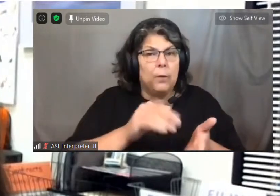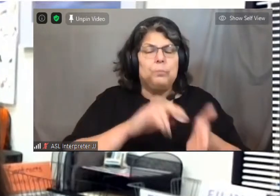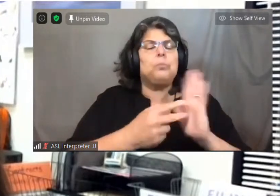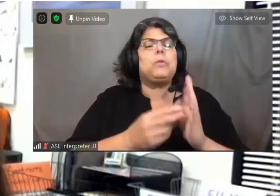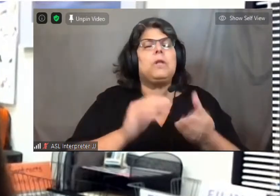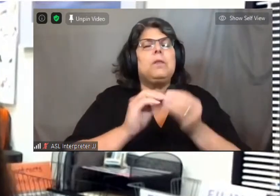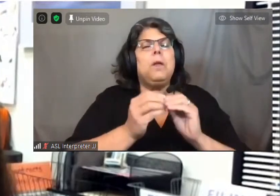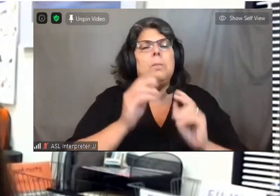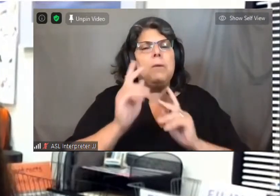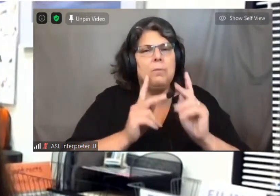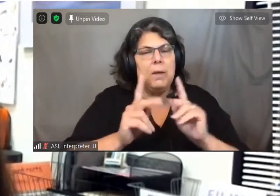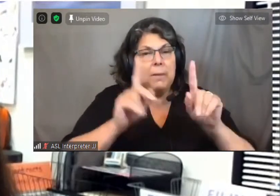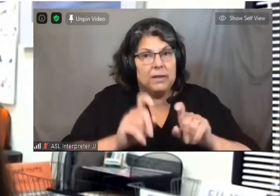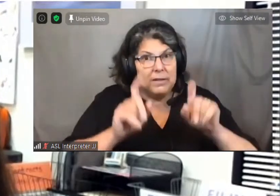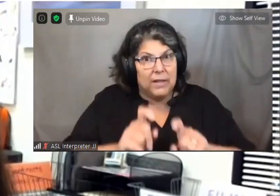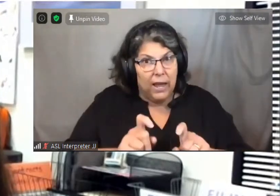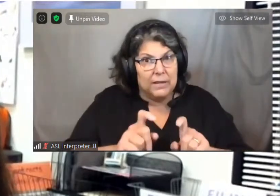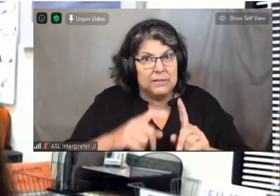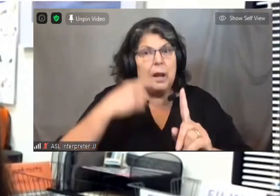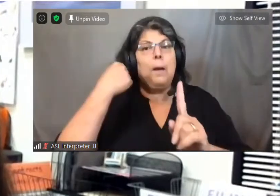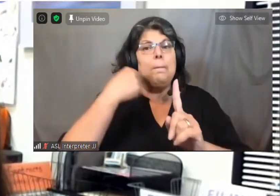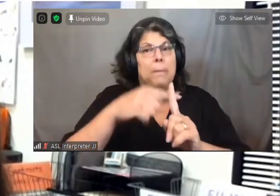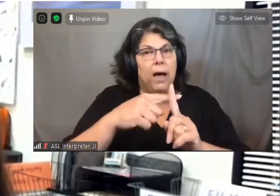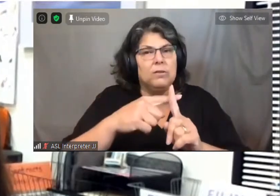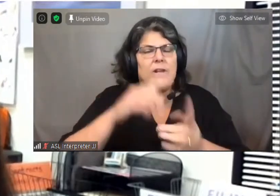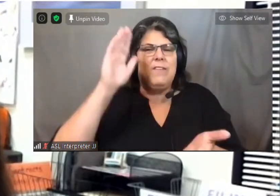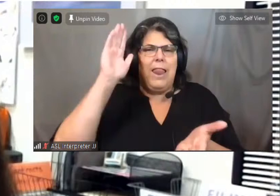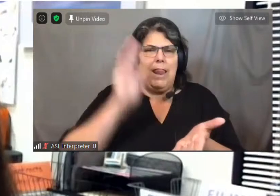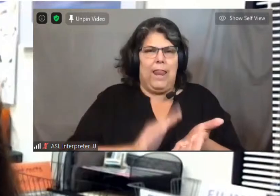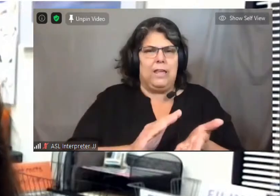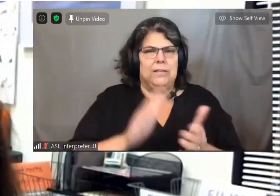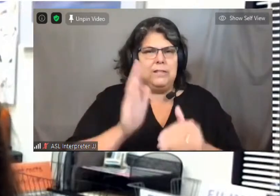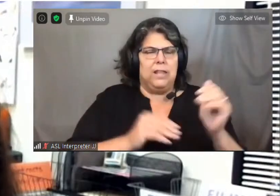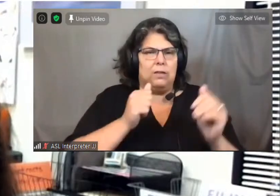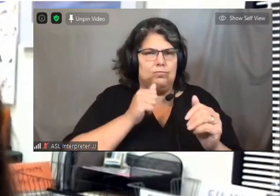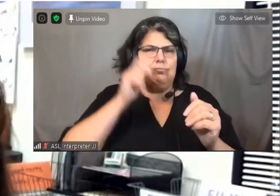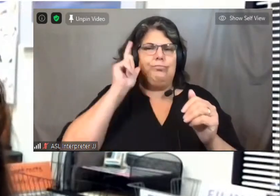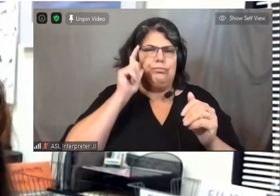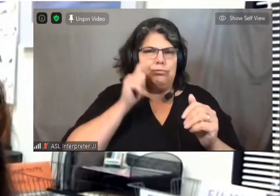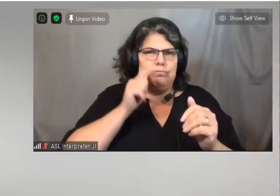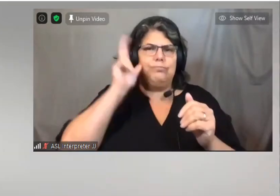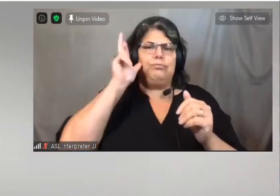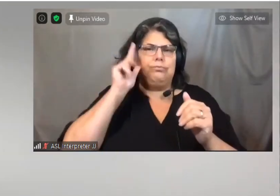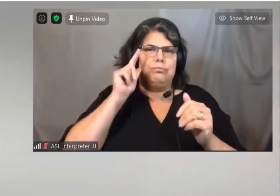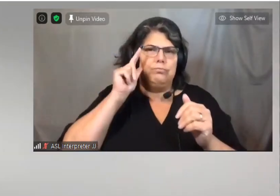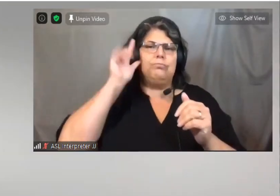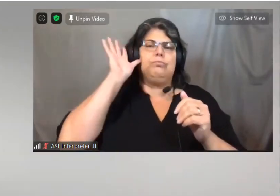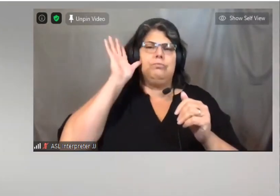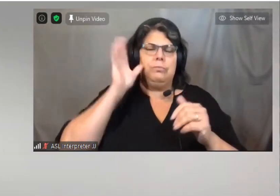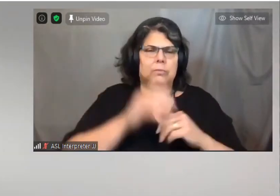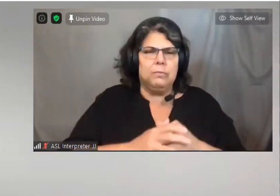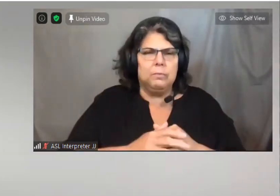positive cases that day received. So I hope that helps as well. Thank you, Becky.